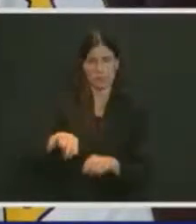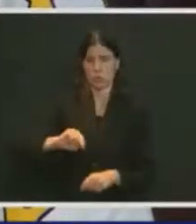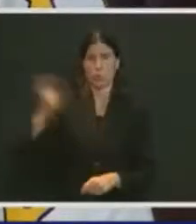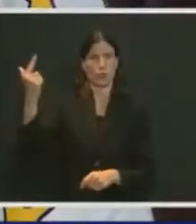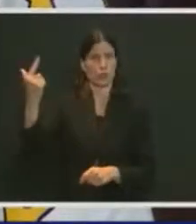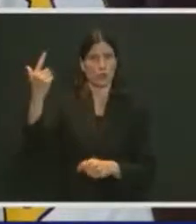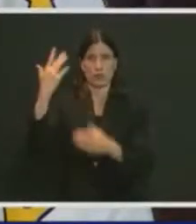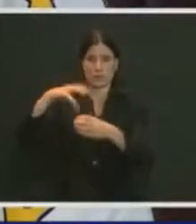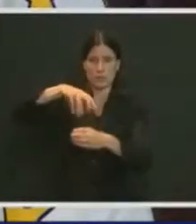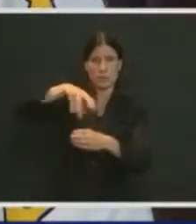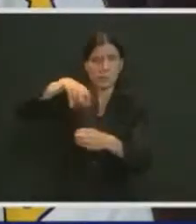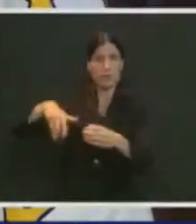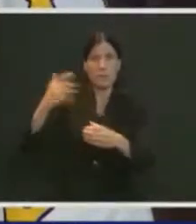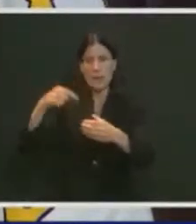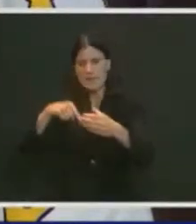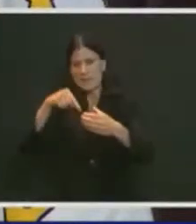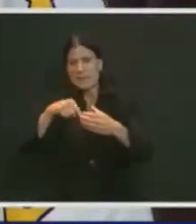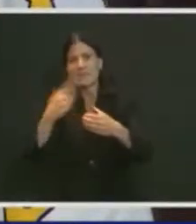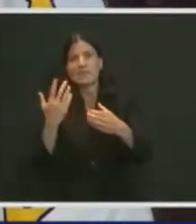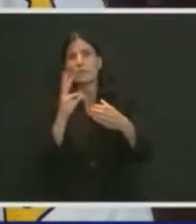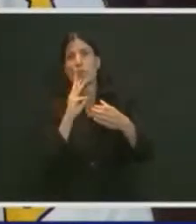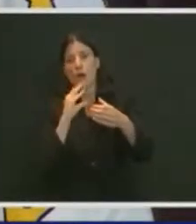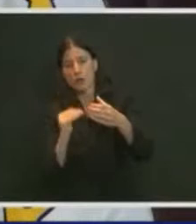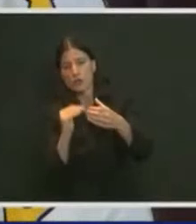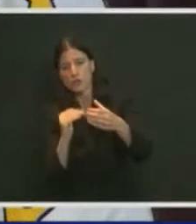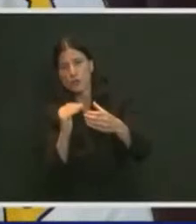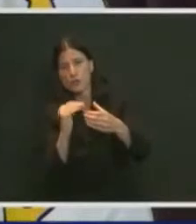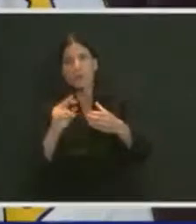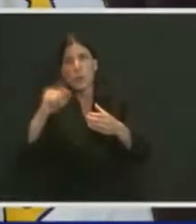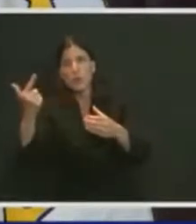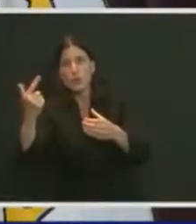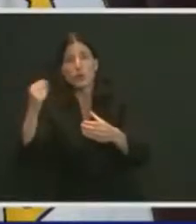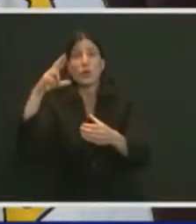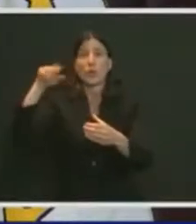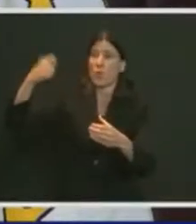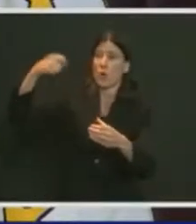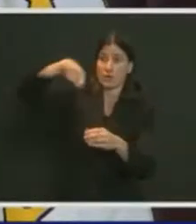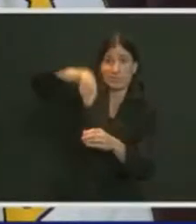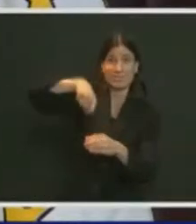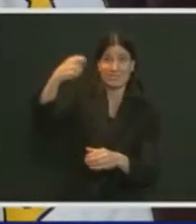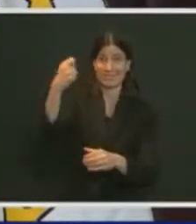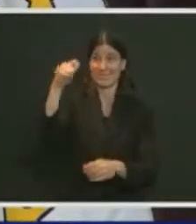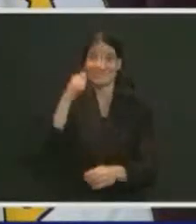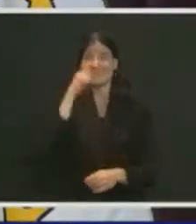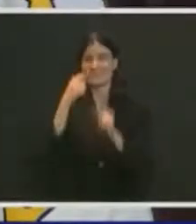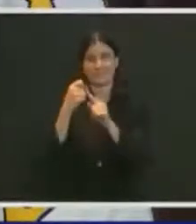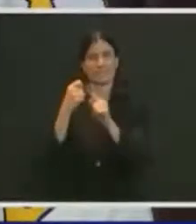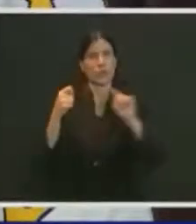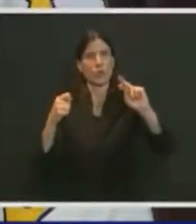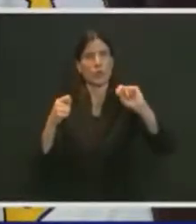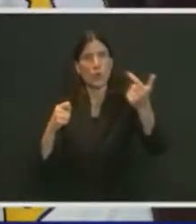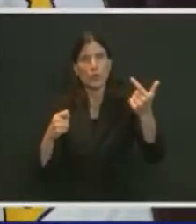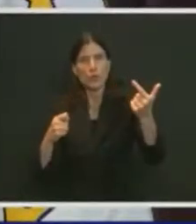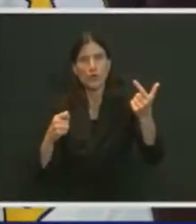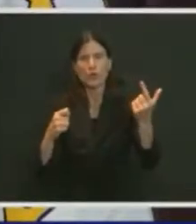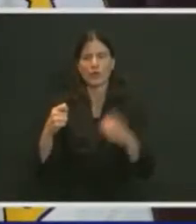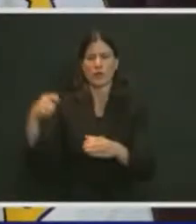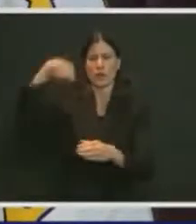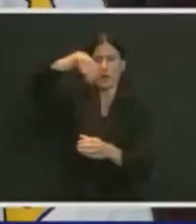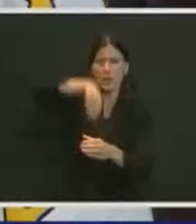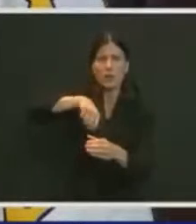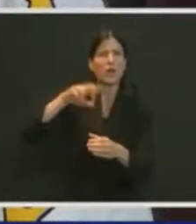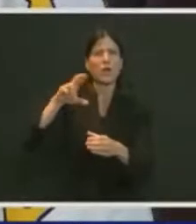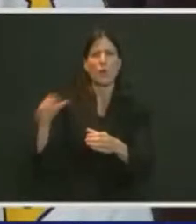types of swabs used or the type of viral transport media used, which is the